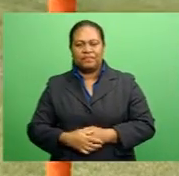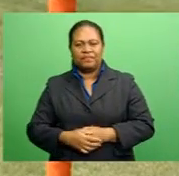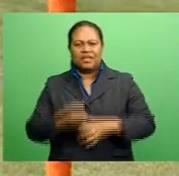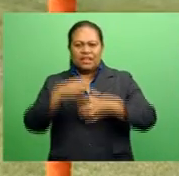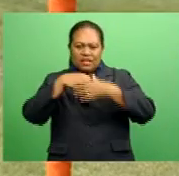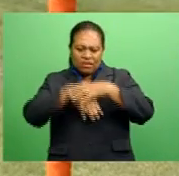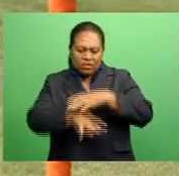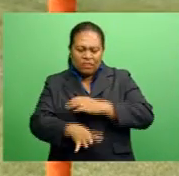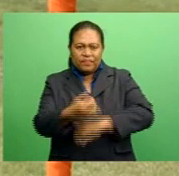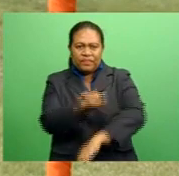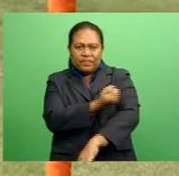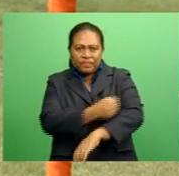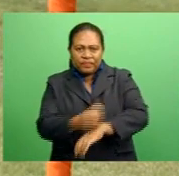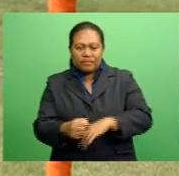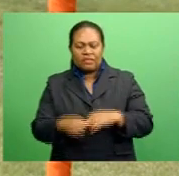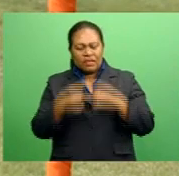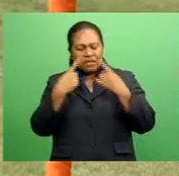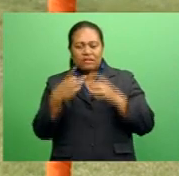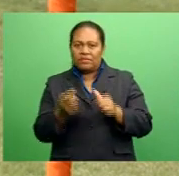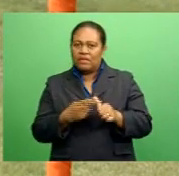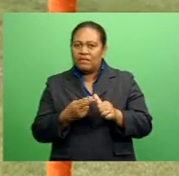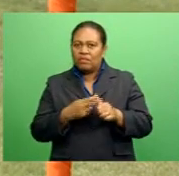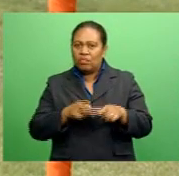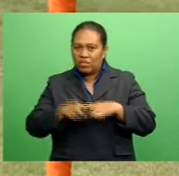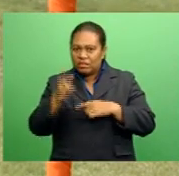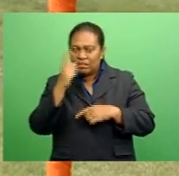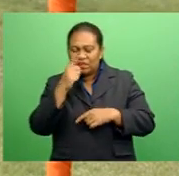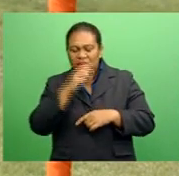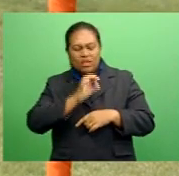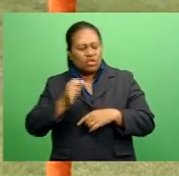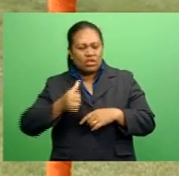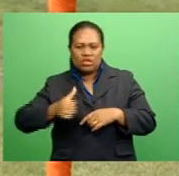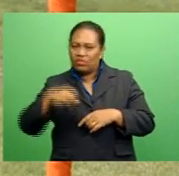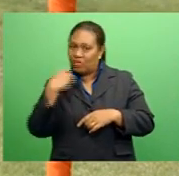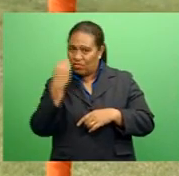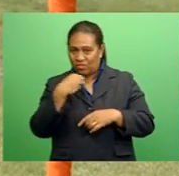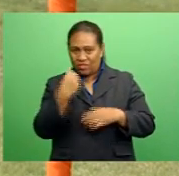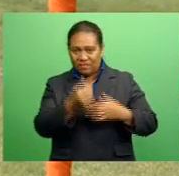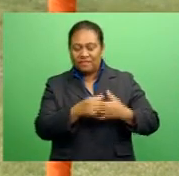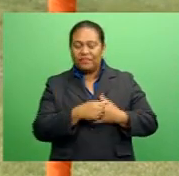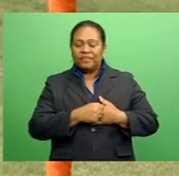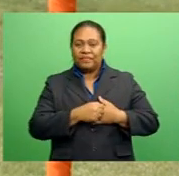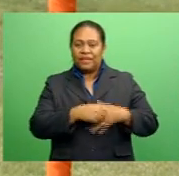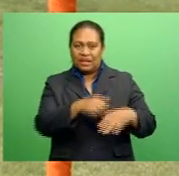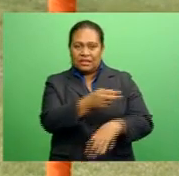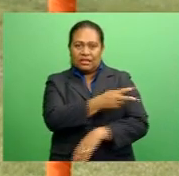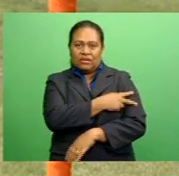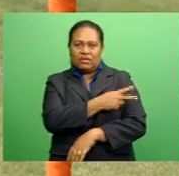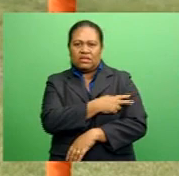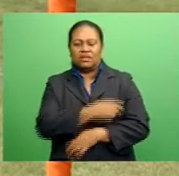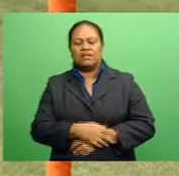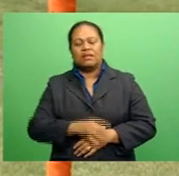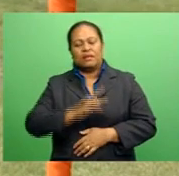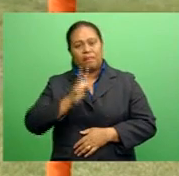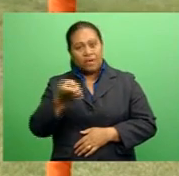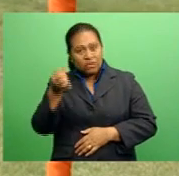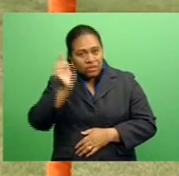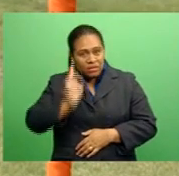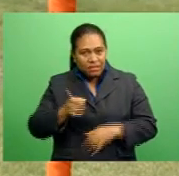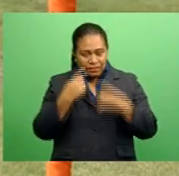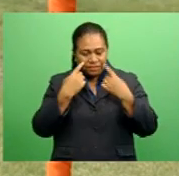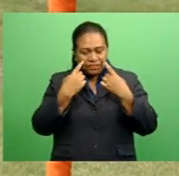not often a favorite to people, as most people do not use them as food security or otherwise. However, today the